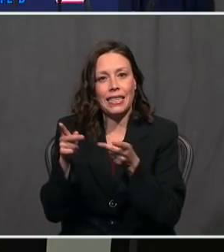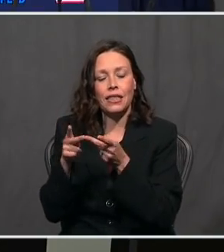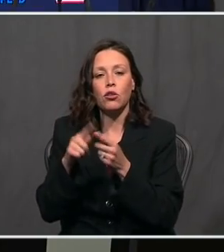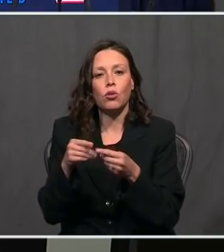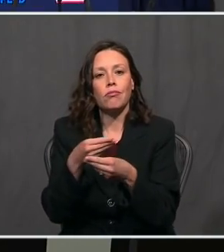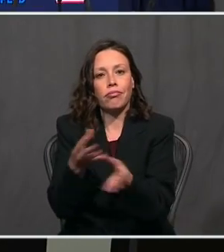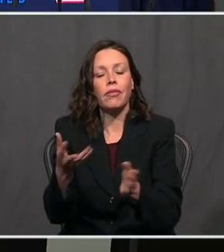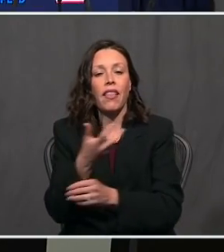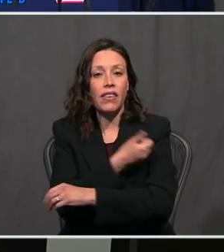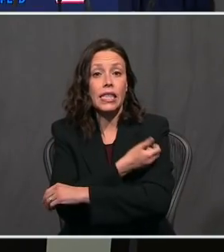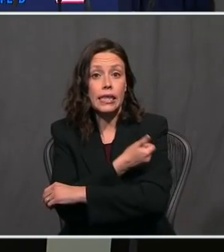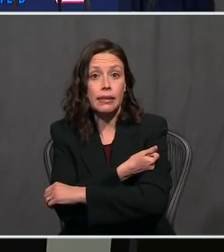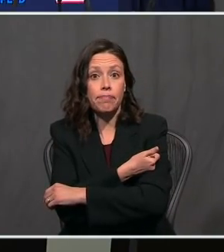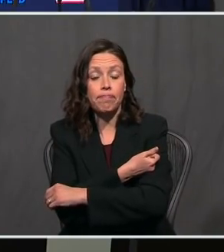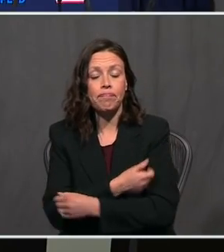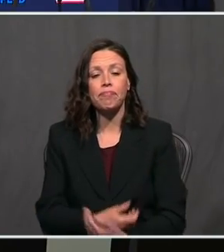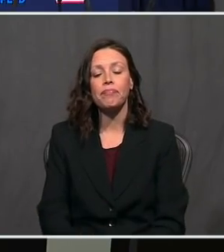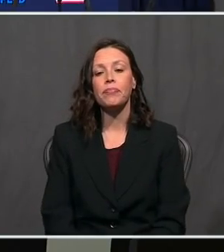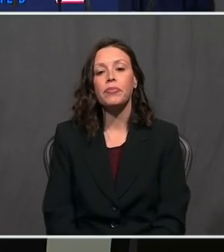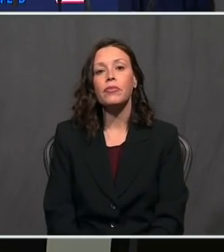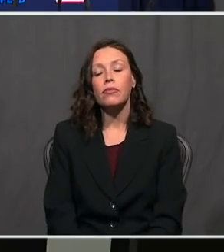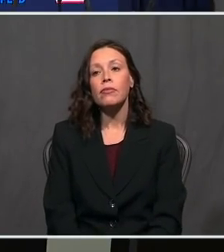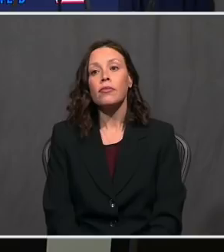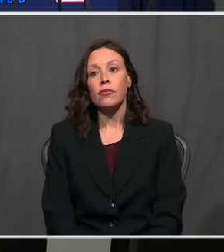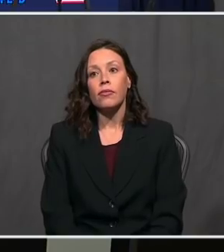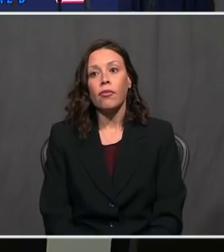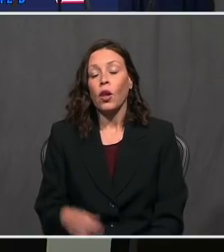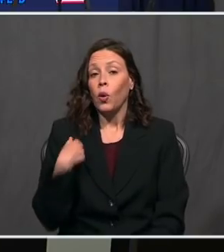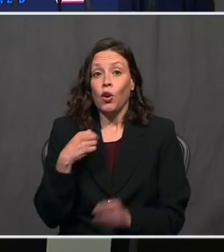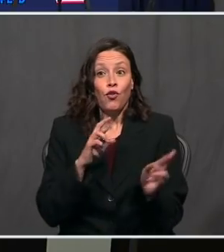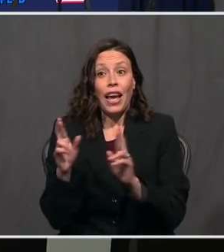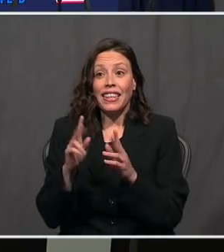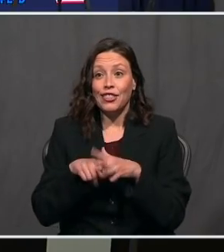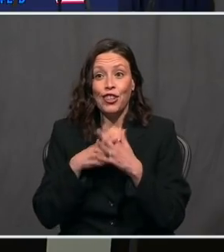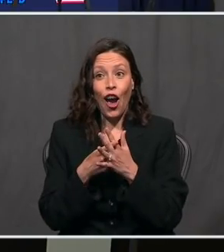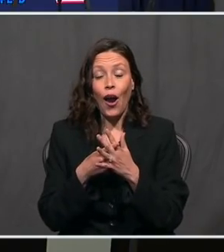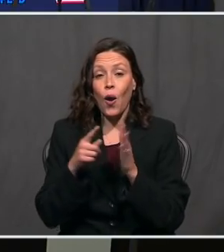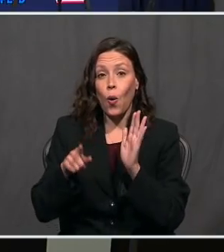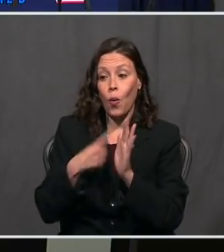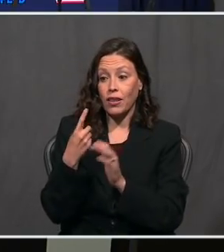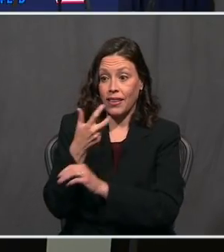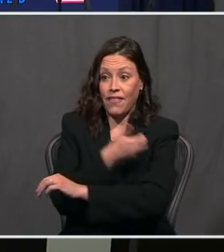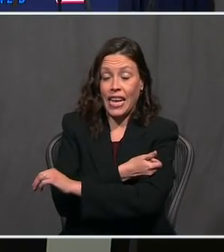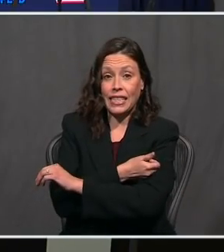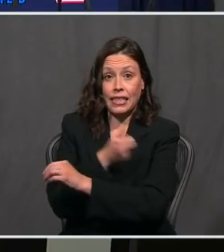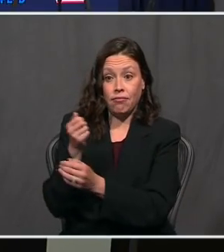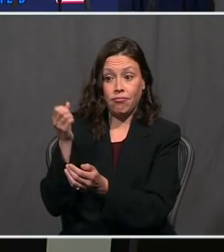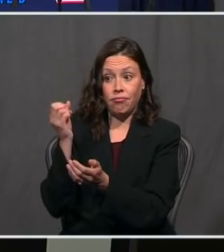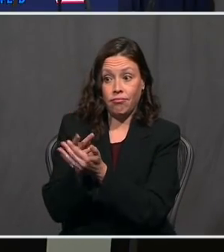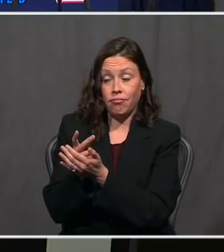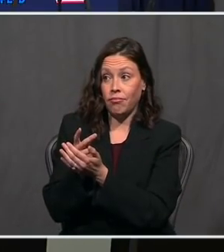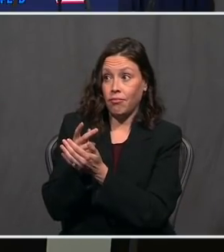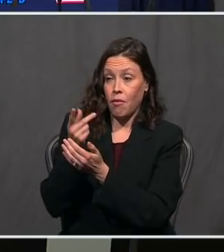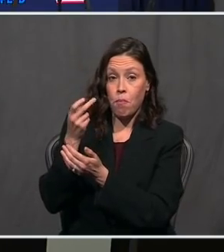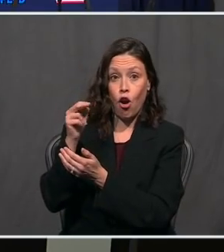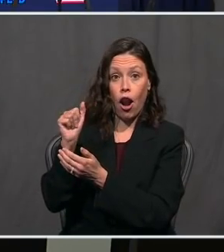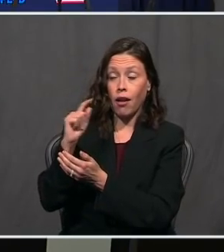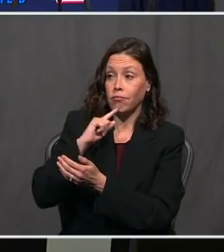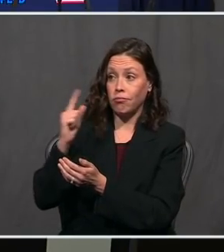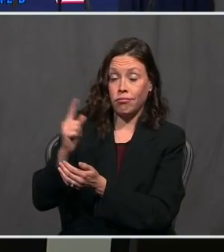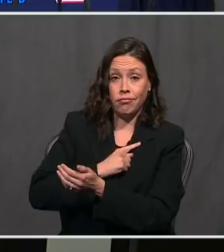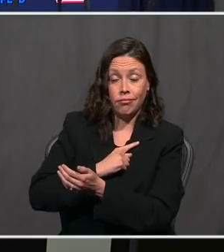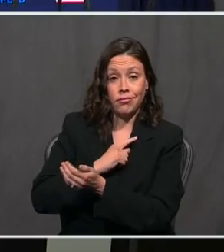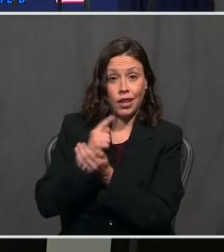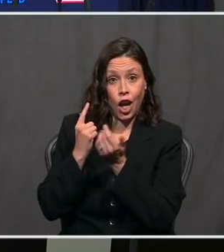the vaccines. And we're ready to get going. So as soon as the vaccines hit General Perna, we're ready to get going. And depending